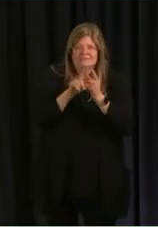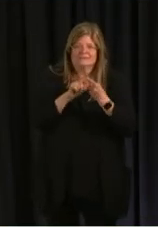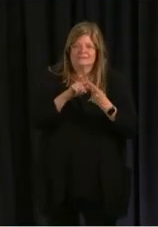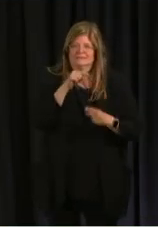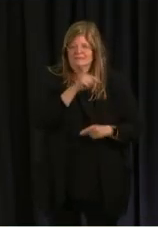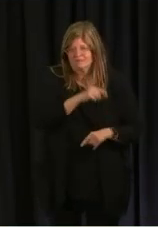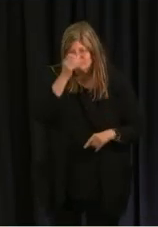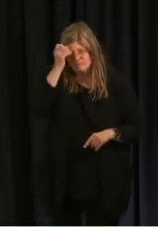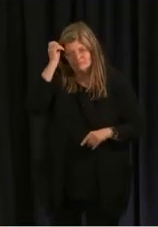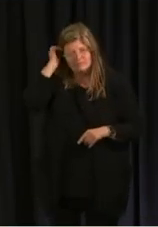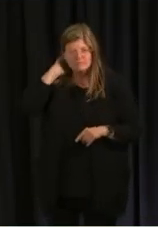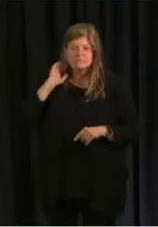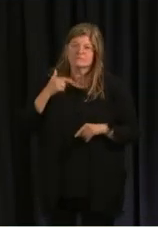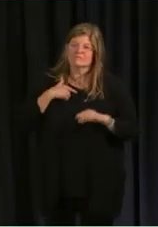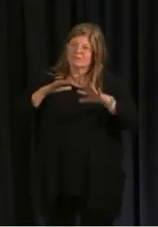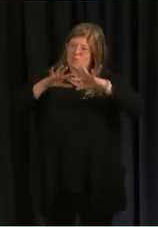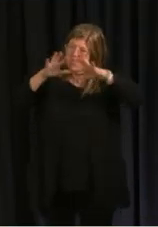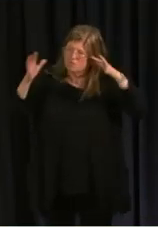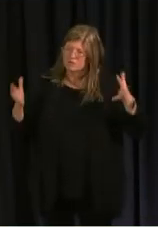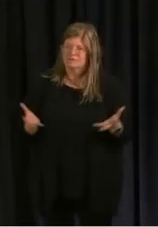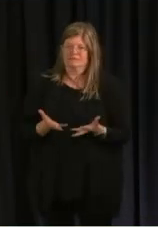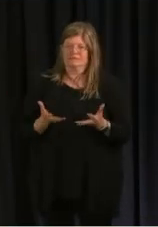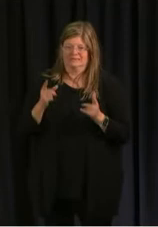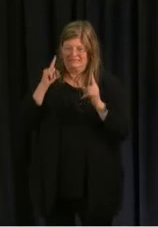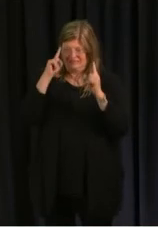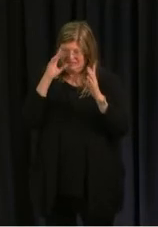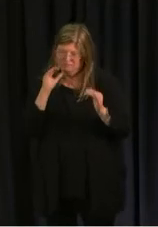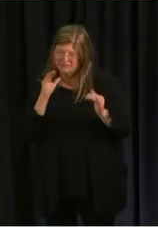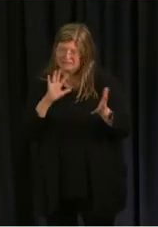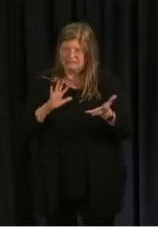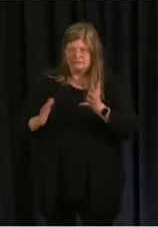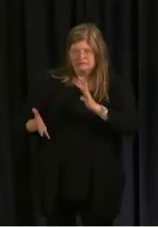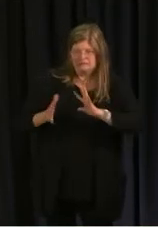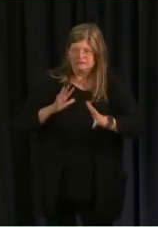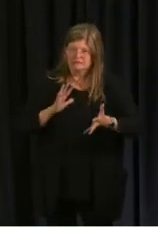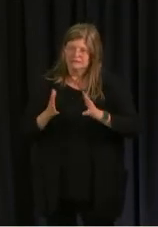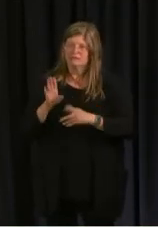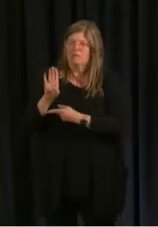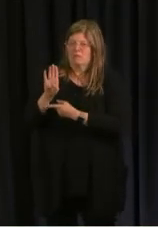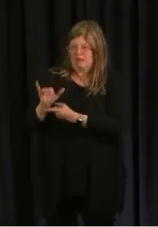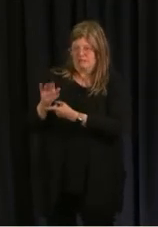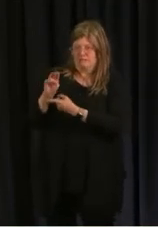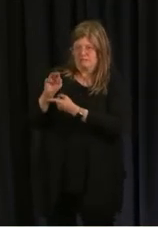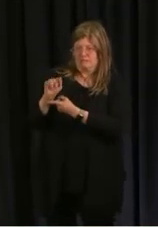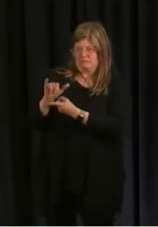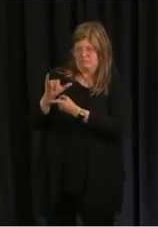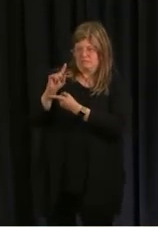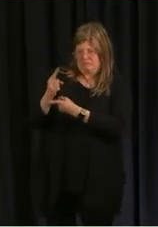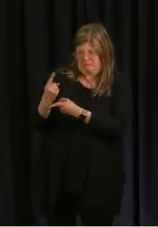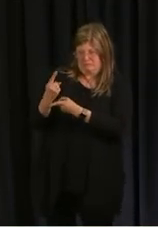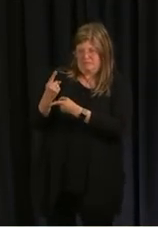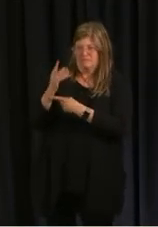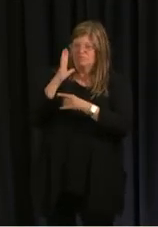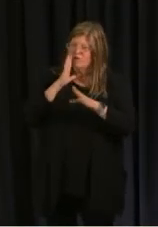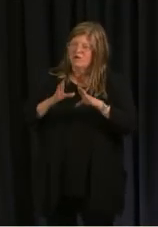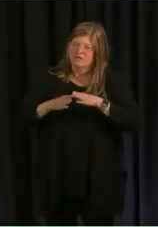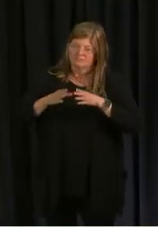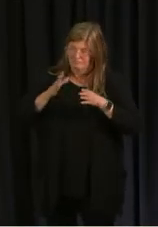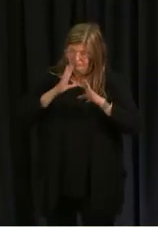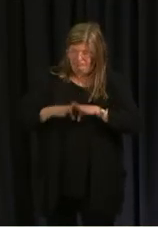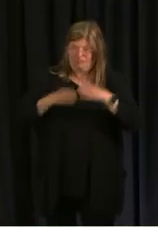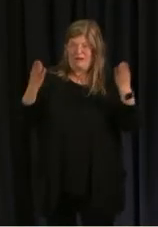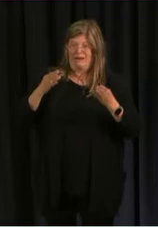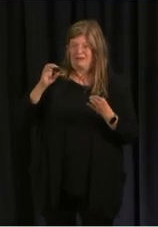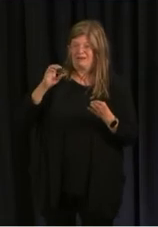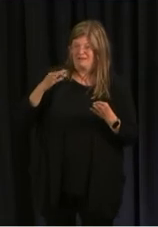say overall we expect to be on May 1st, open up eligibility to the general public, and that's